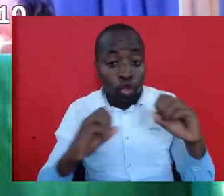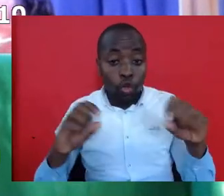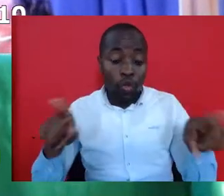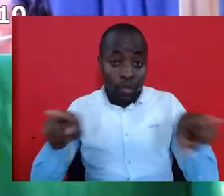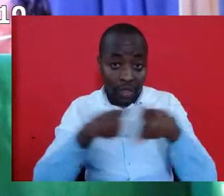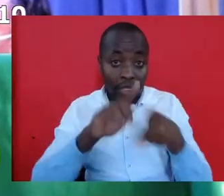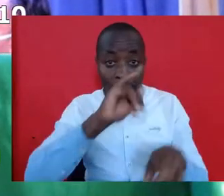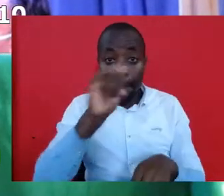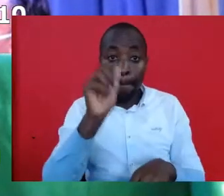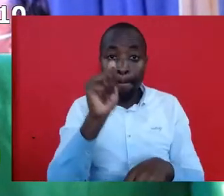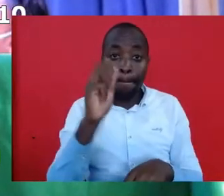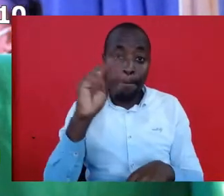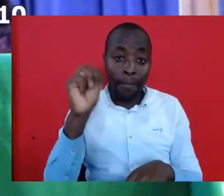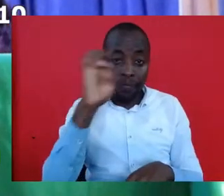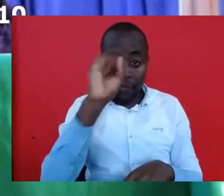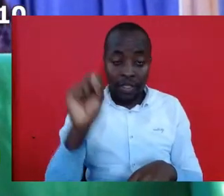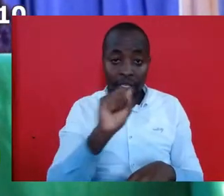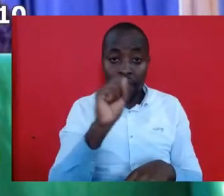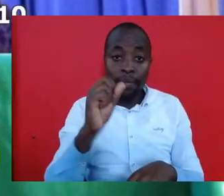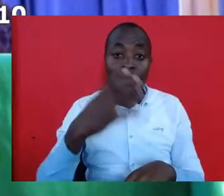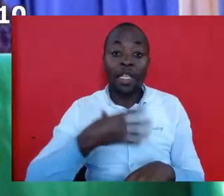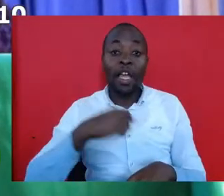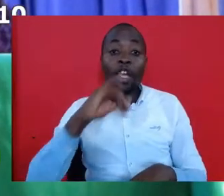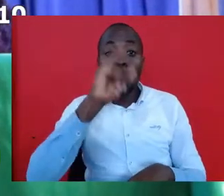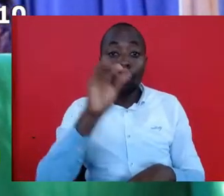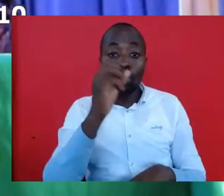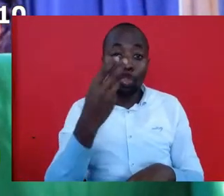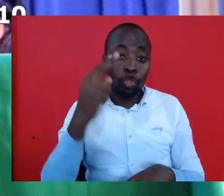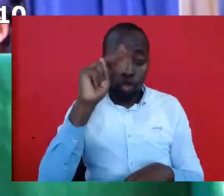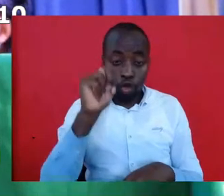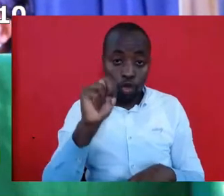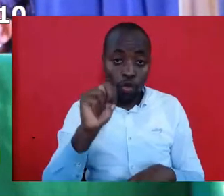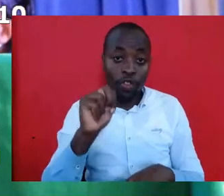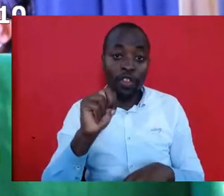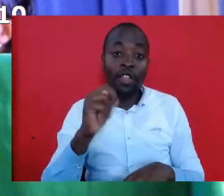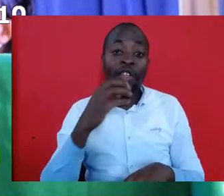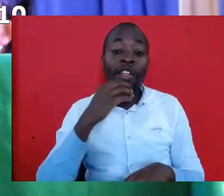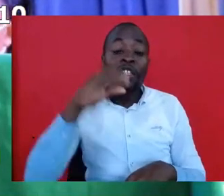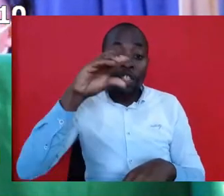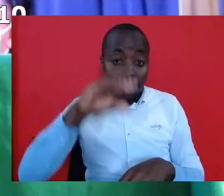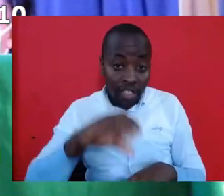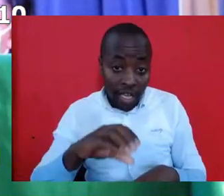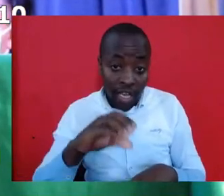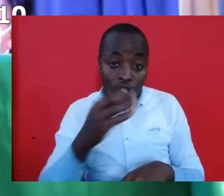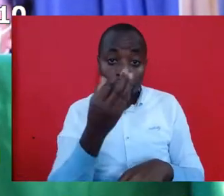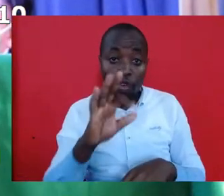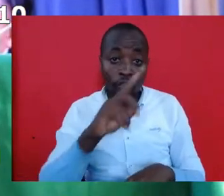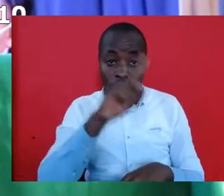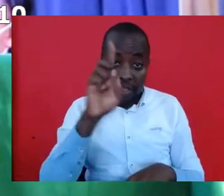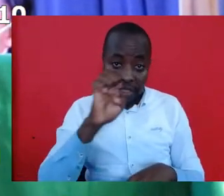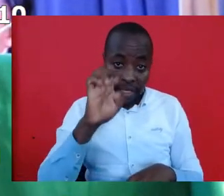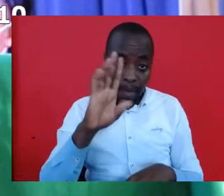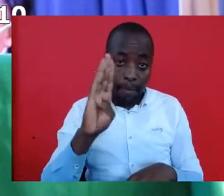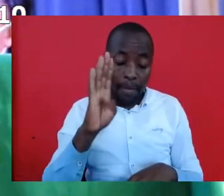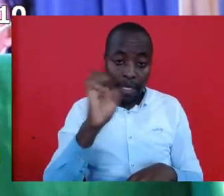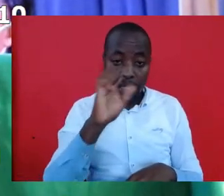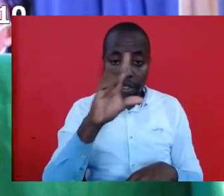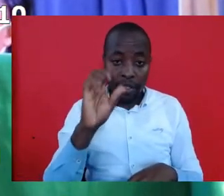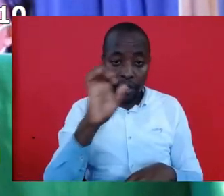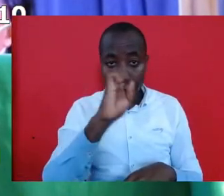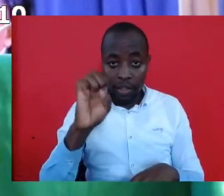and John, the sons of Zebedee, Simon's partners. Then Jesus said to